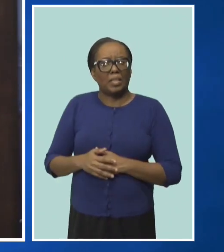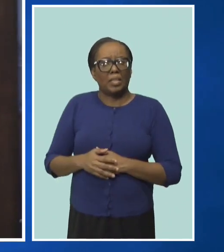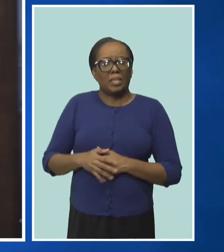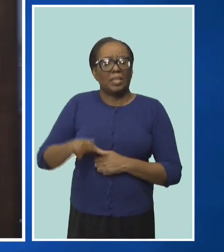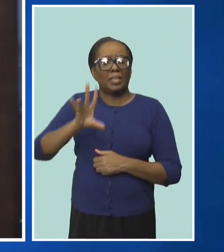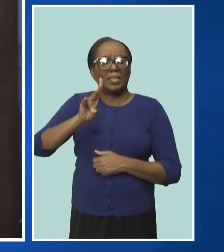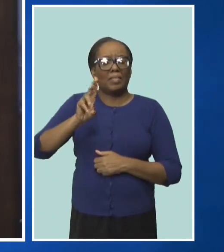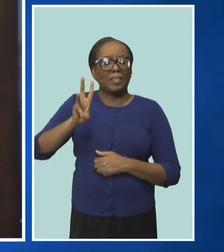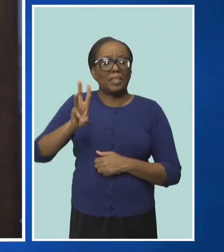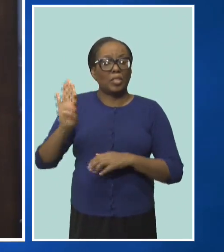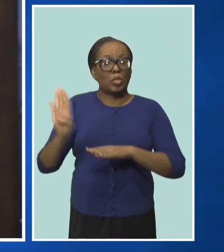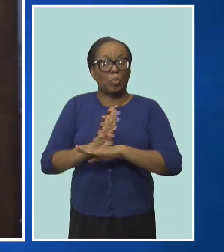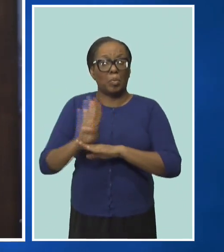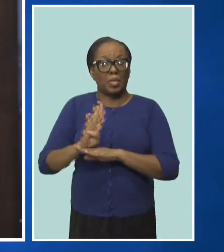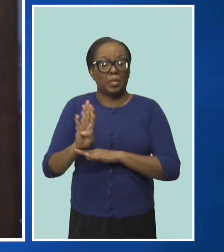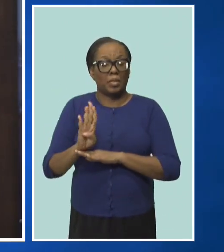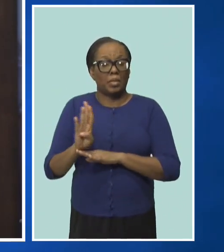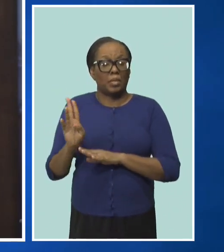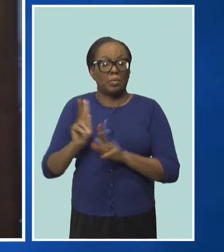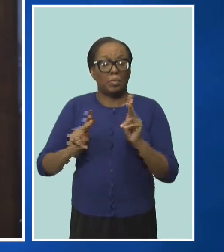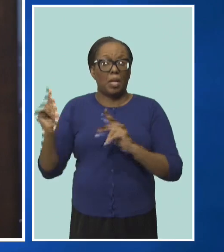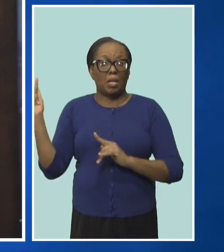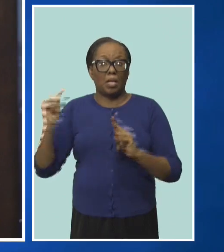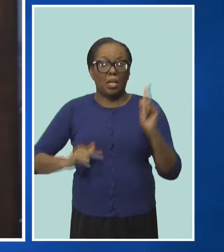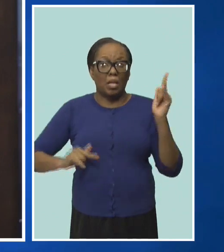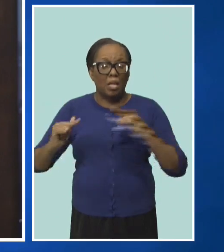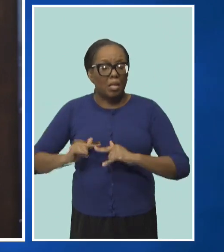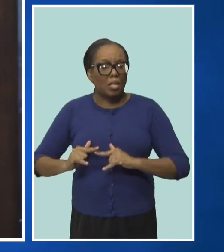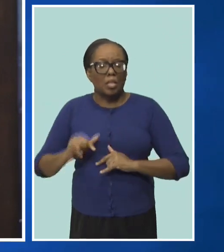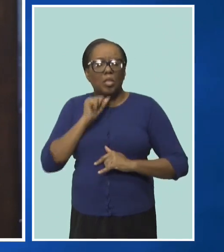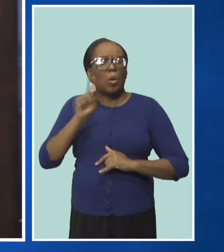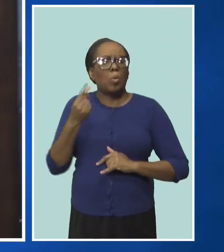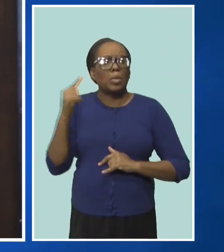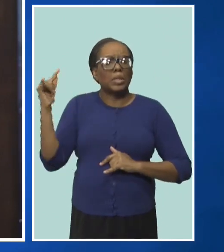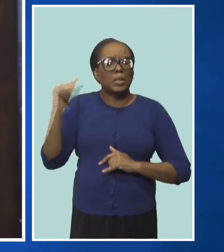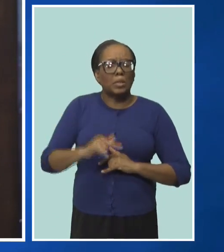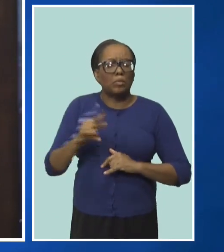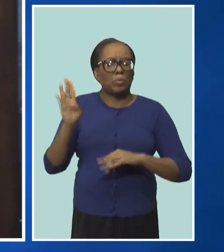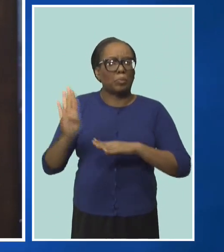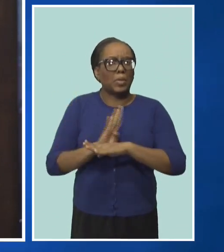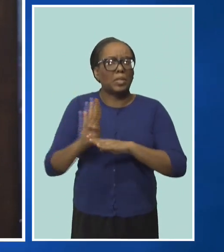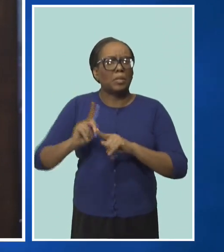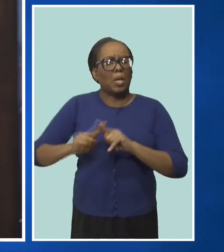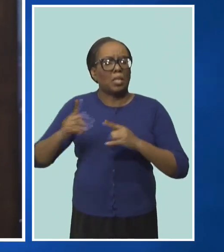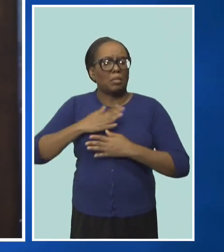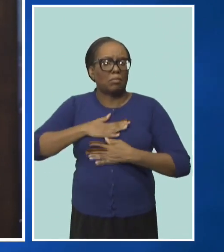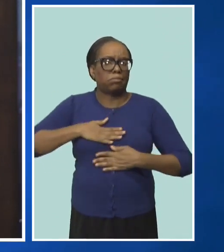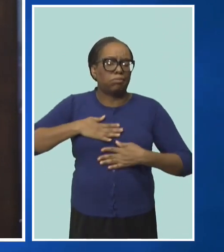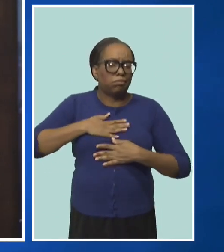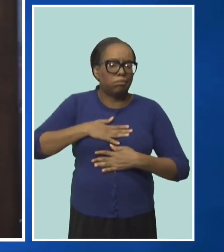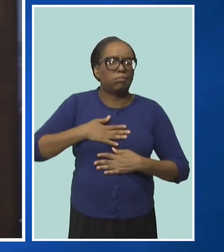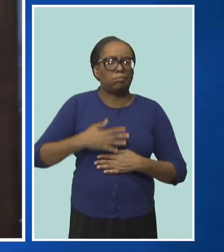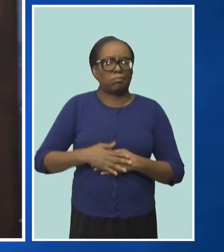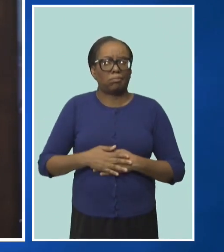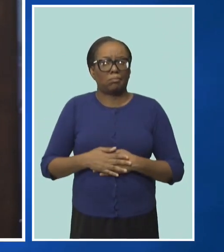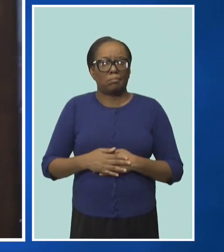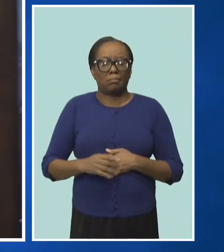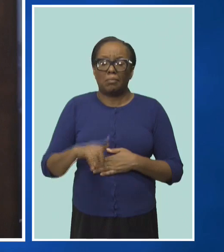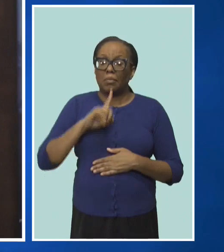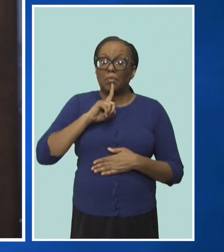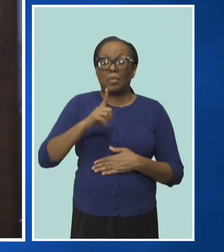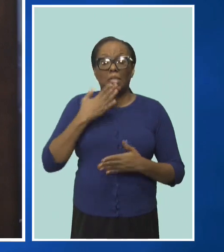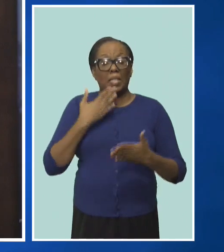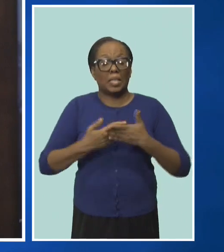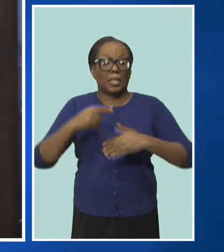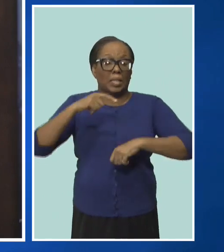of our business travelers are combining just a little bit of leisure when they do travel. So it is an ideal time for